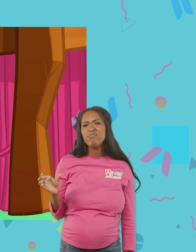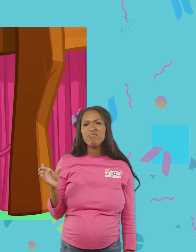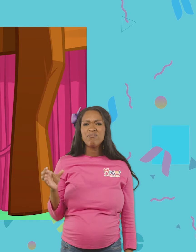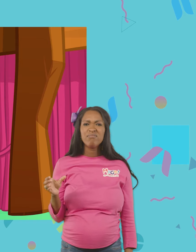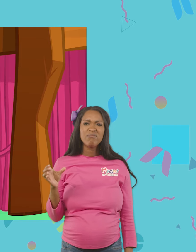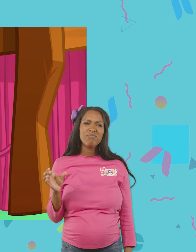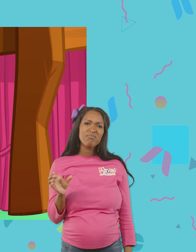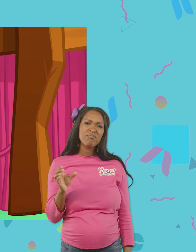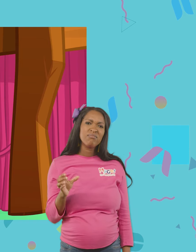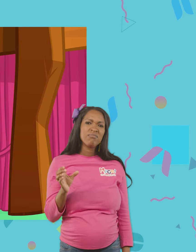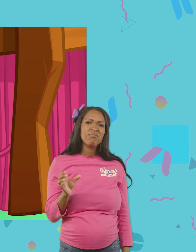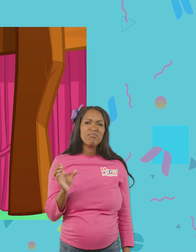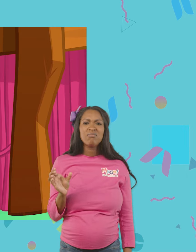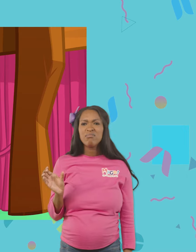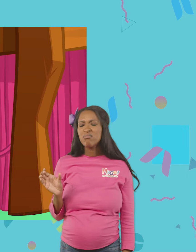Wish.